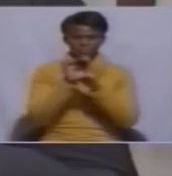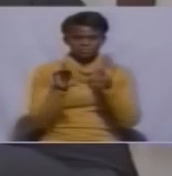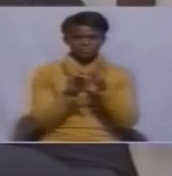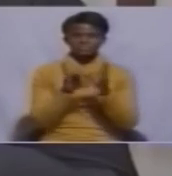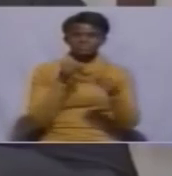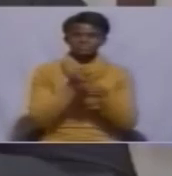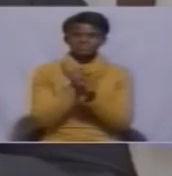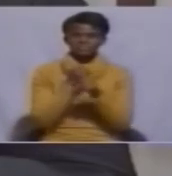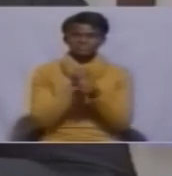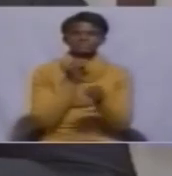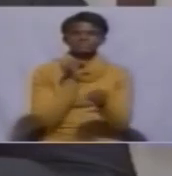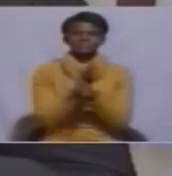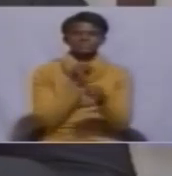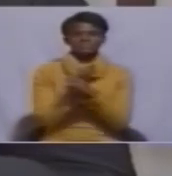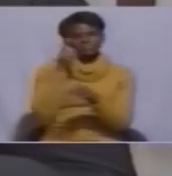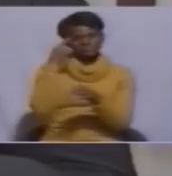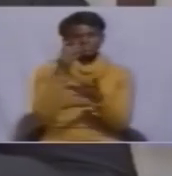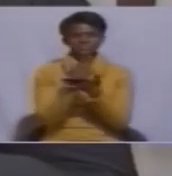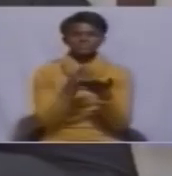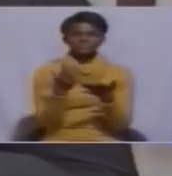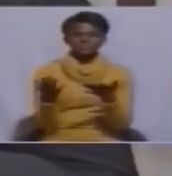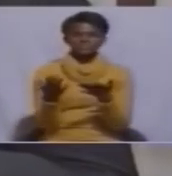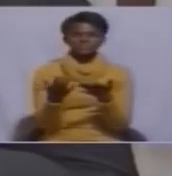effected was in very difficult circumstances, because